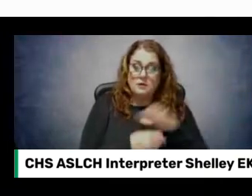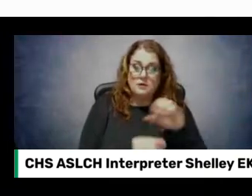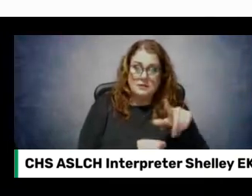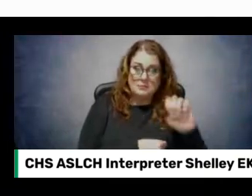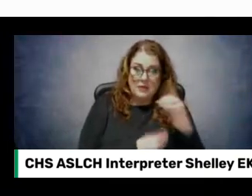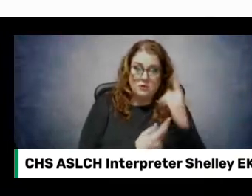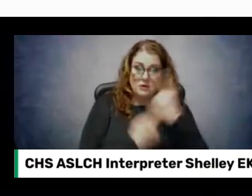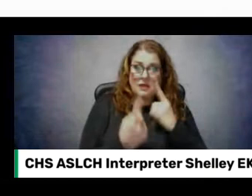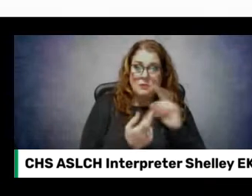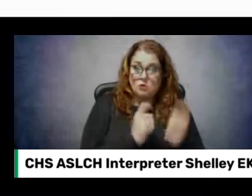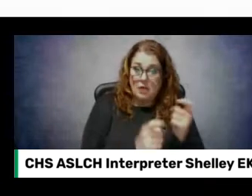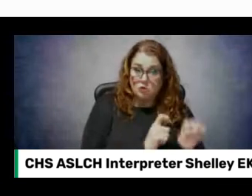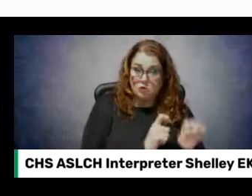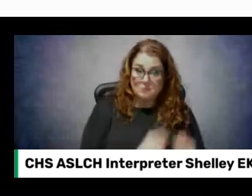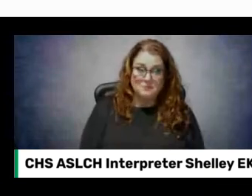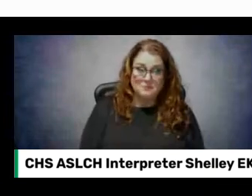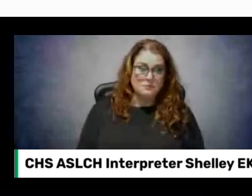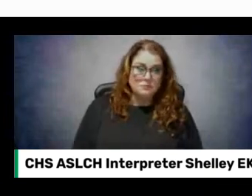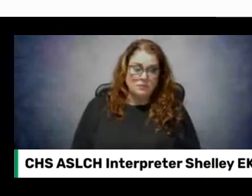about change.